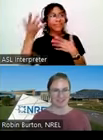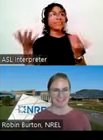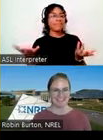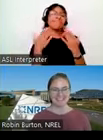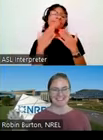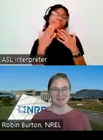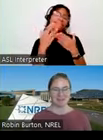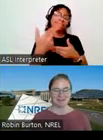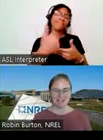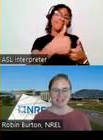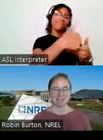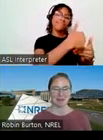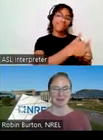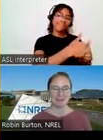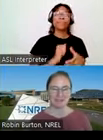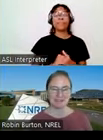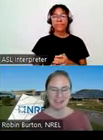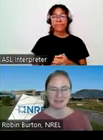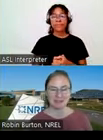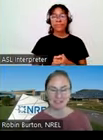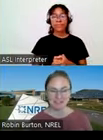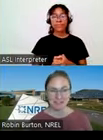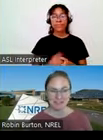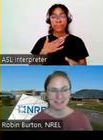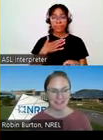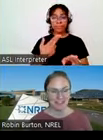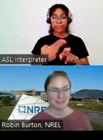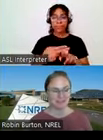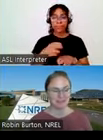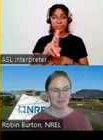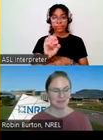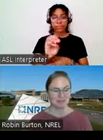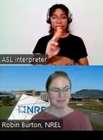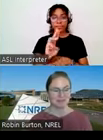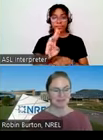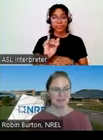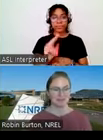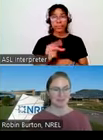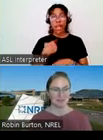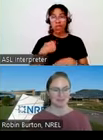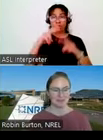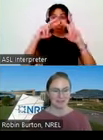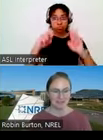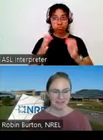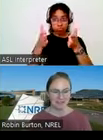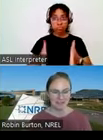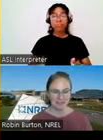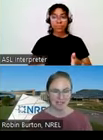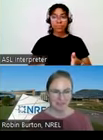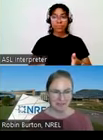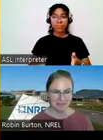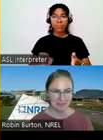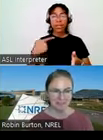join us today. My name again is Robin Burton. I'm a researcher with the National Renewable Energy Laboratory, and I'm co-lead of